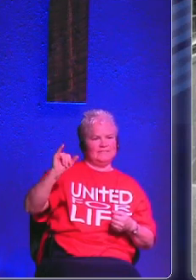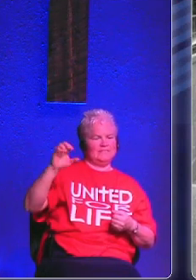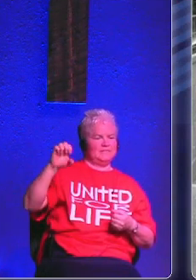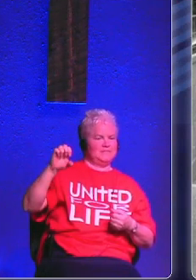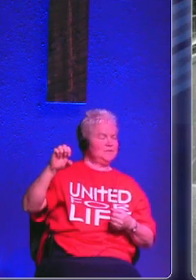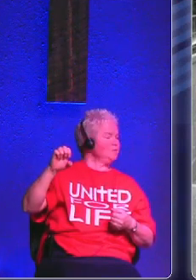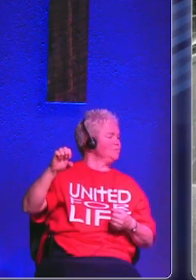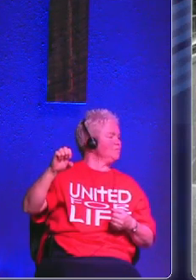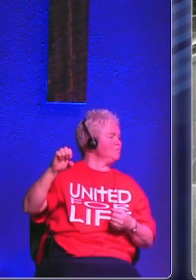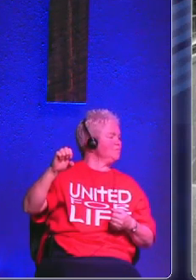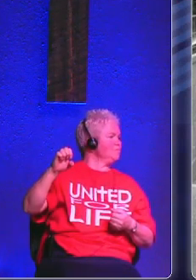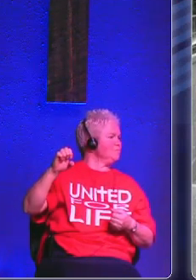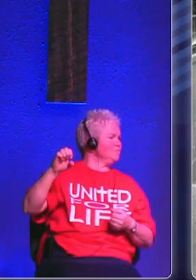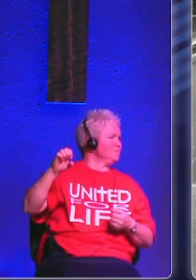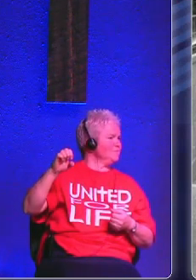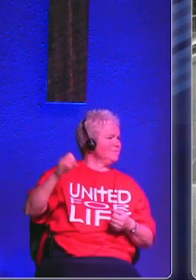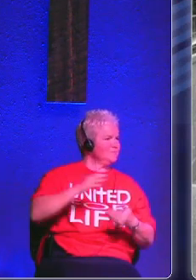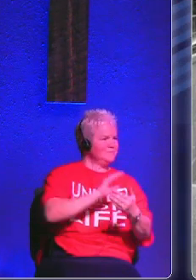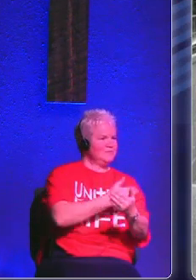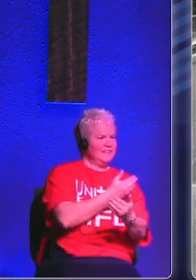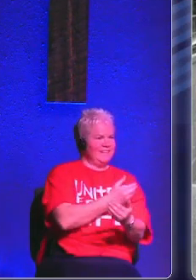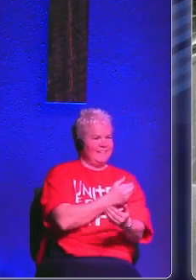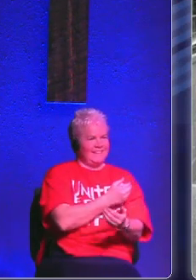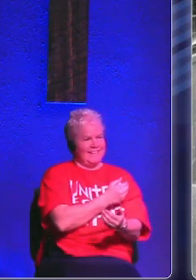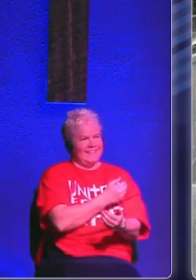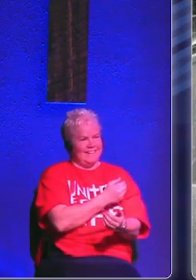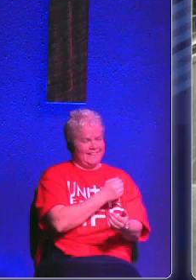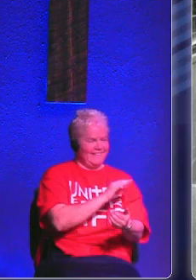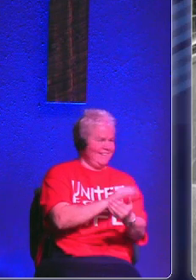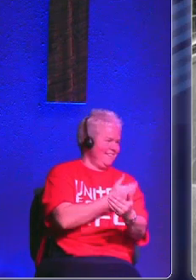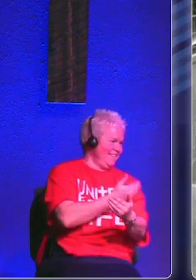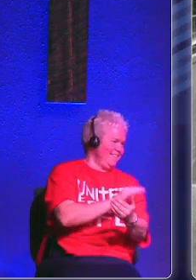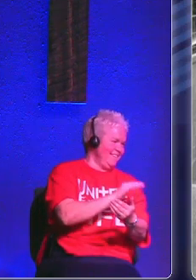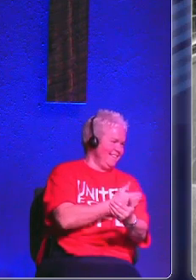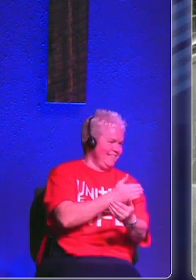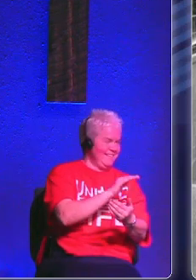right? No, we're not going to do that song in here this morning.